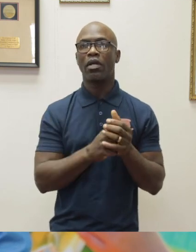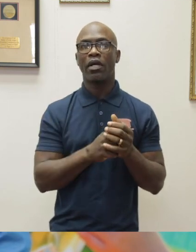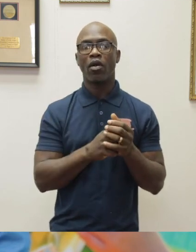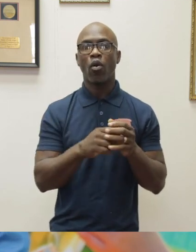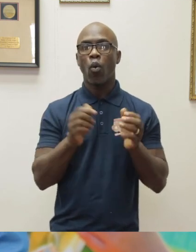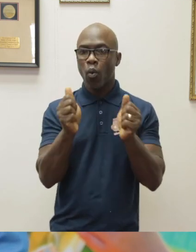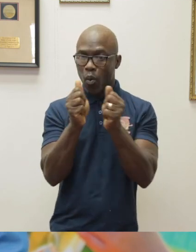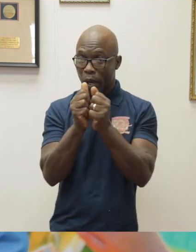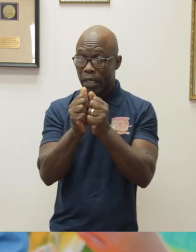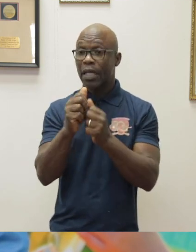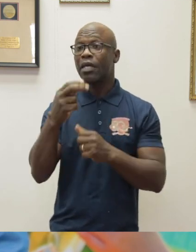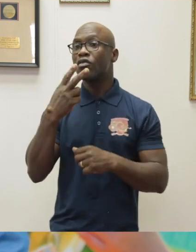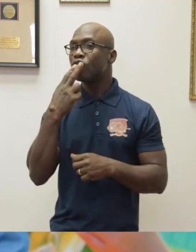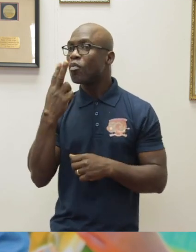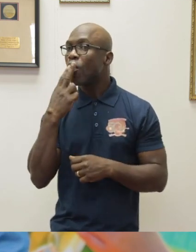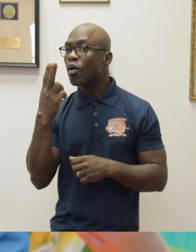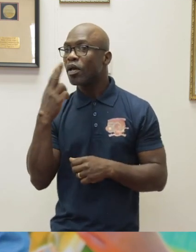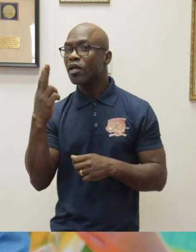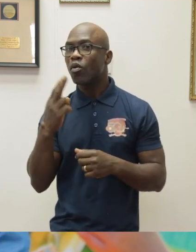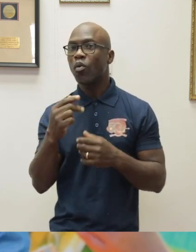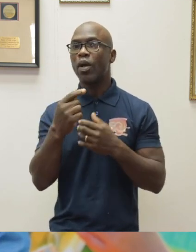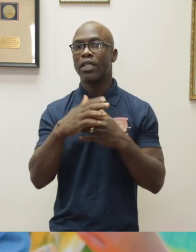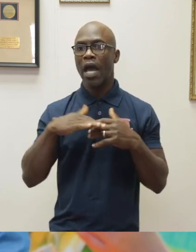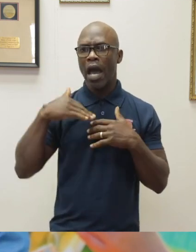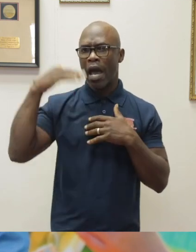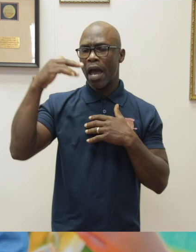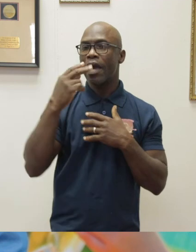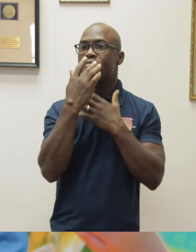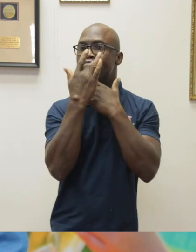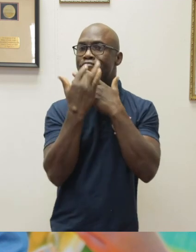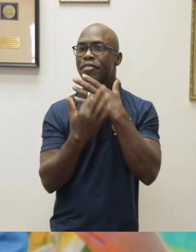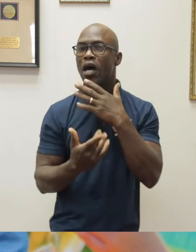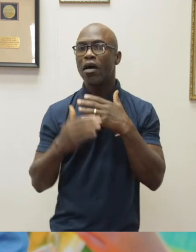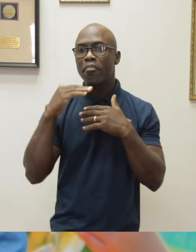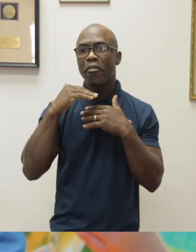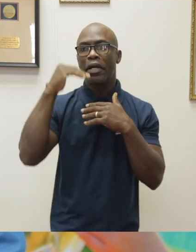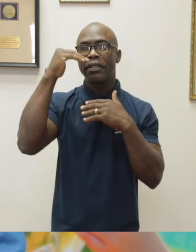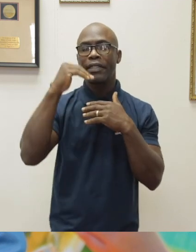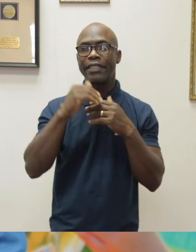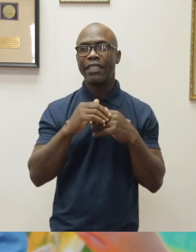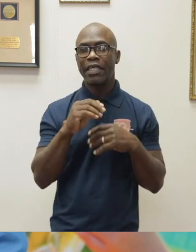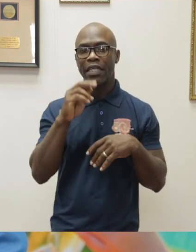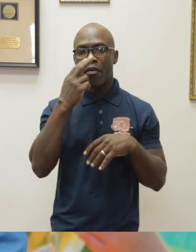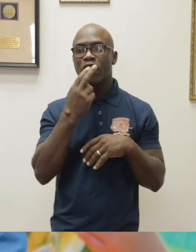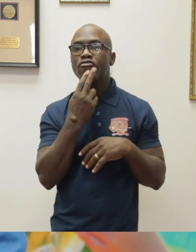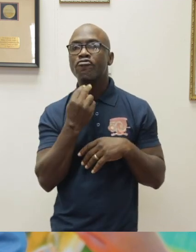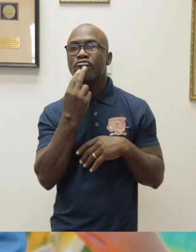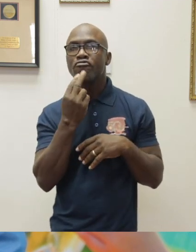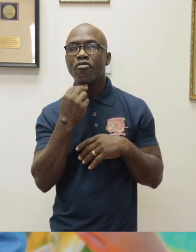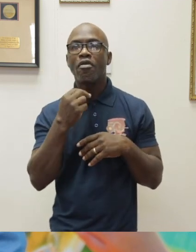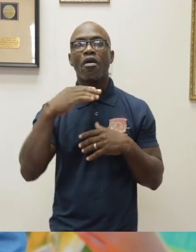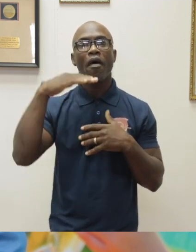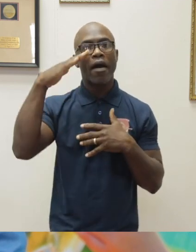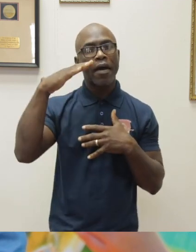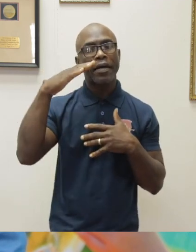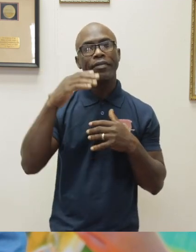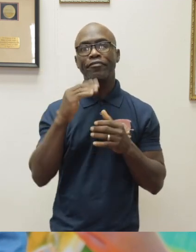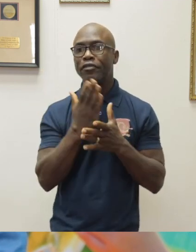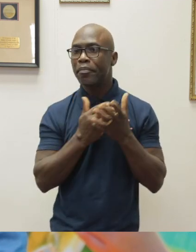smoking. High blood pressure and heart diseases, diabetes and high blood sugar in some